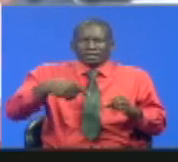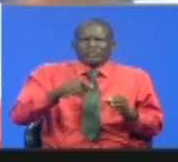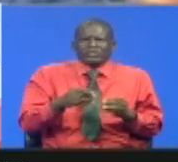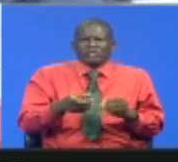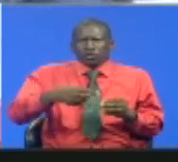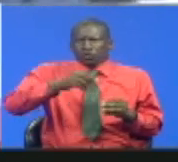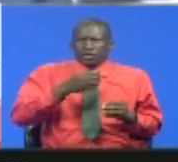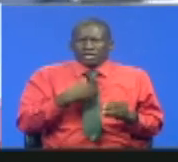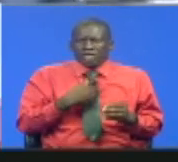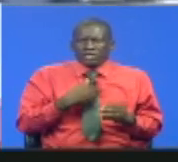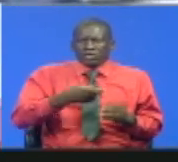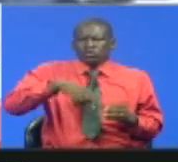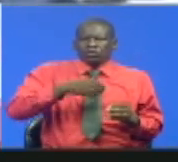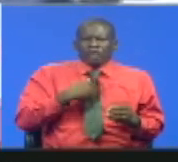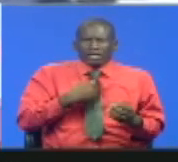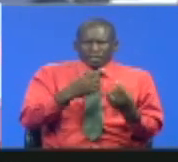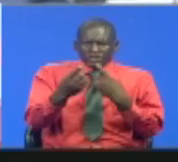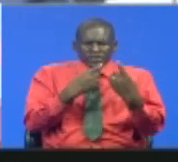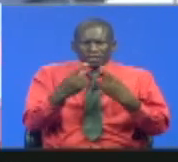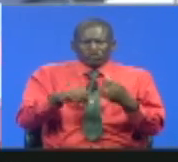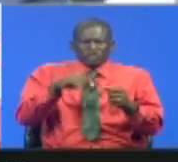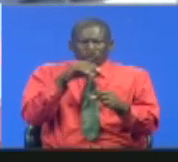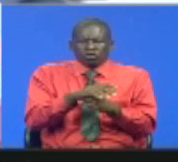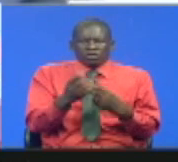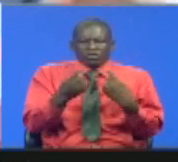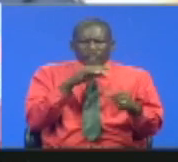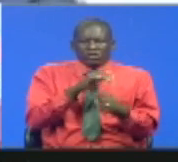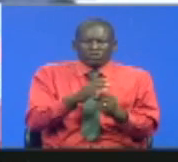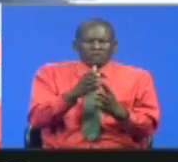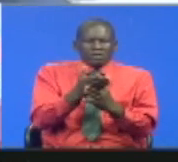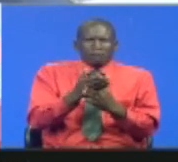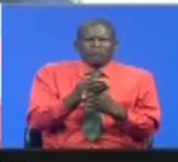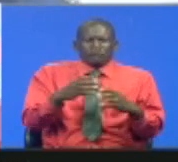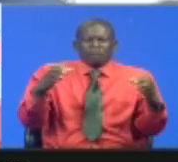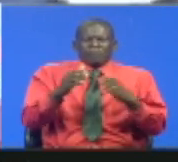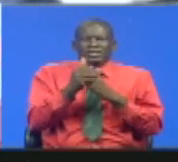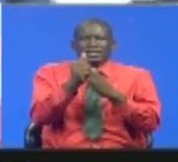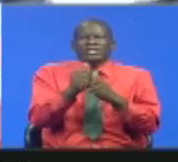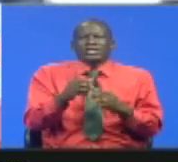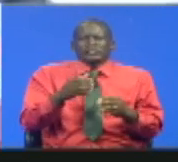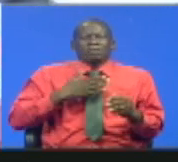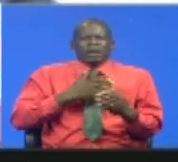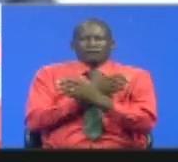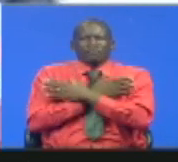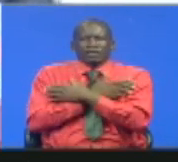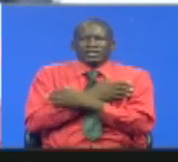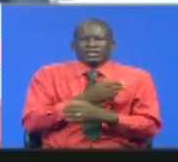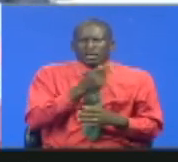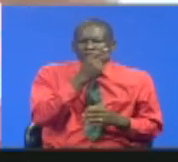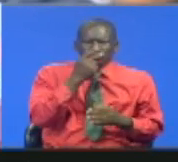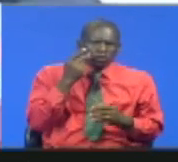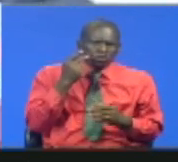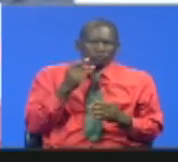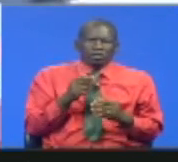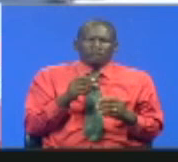Tulikuwa na mazungumzo sana kati ya party leader ambaye rafiki yangu sana